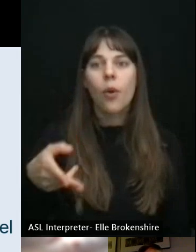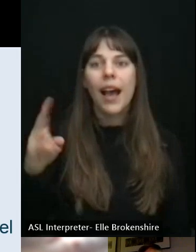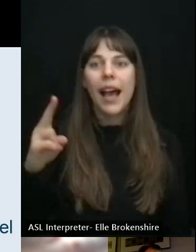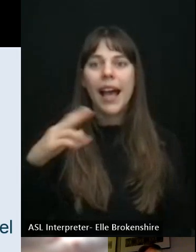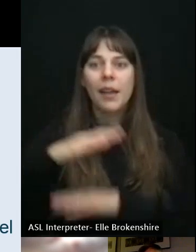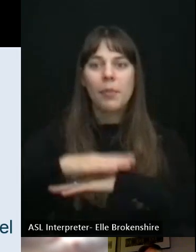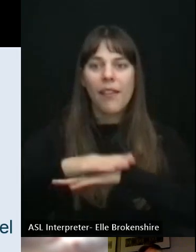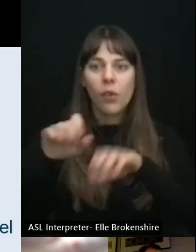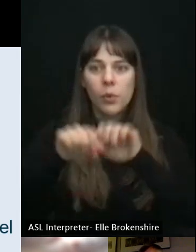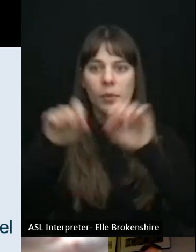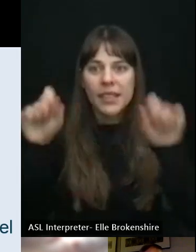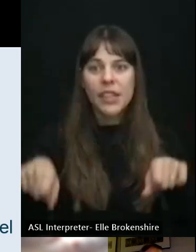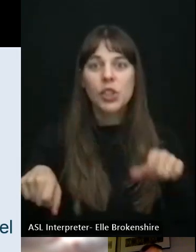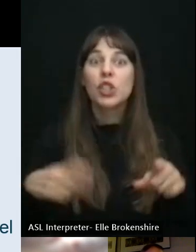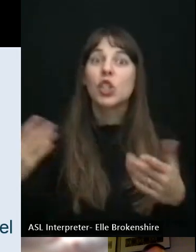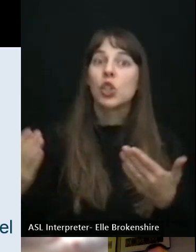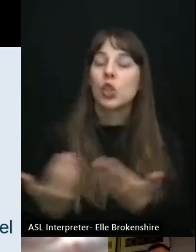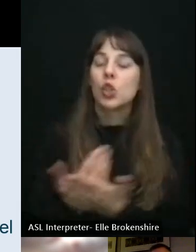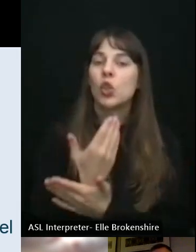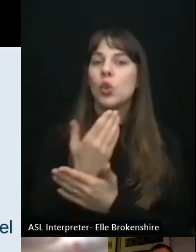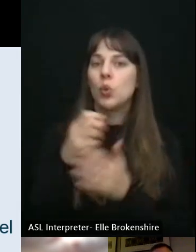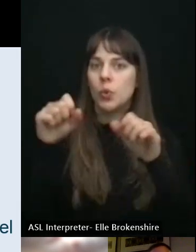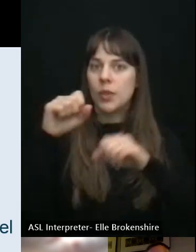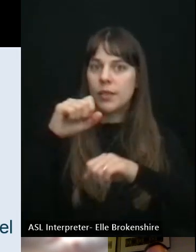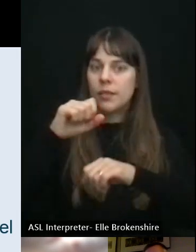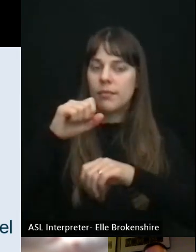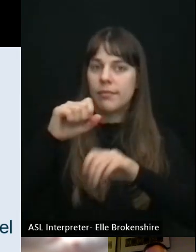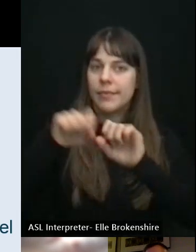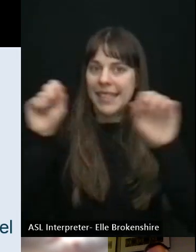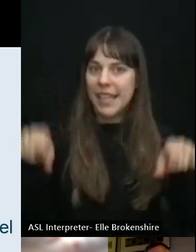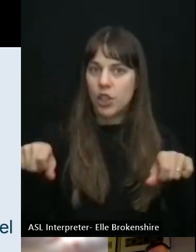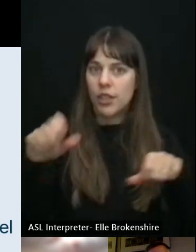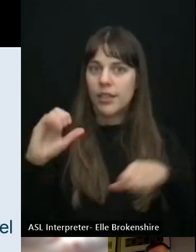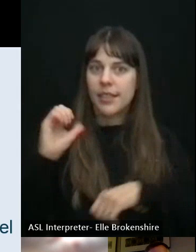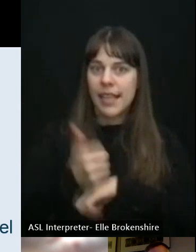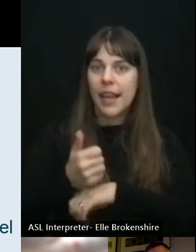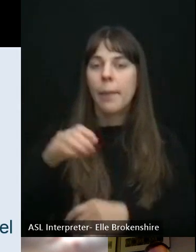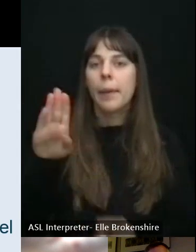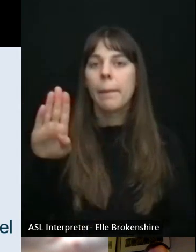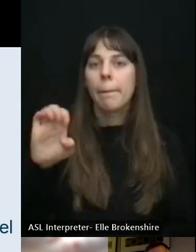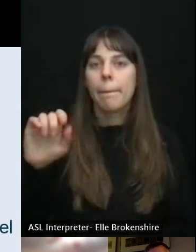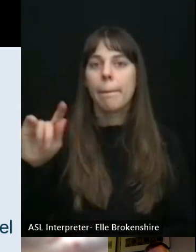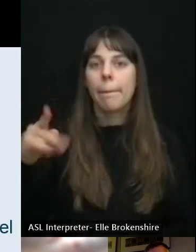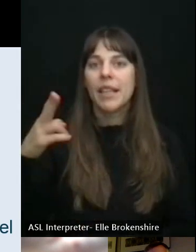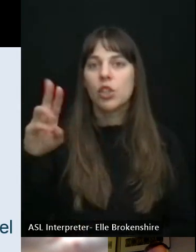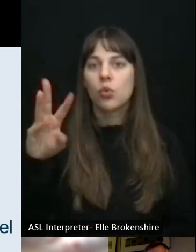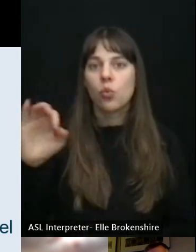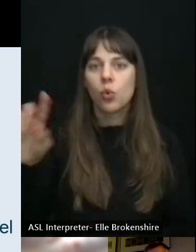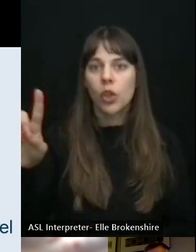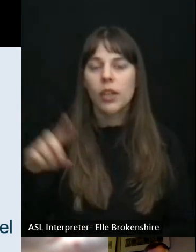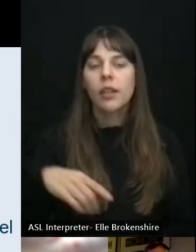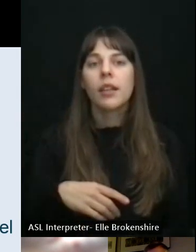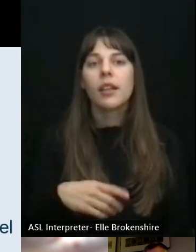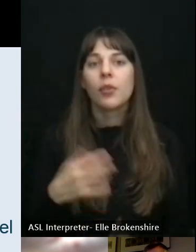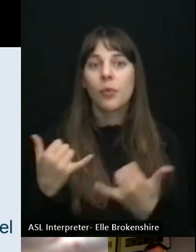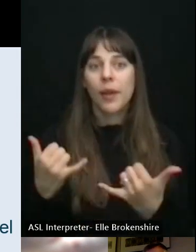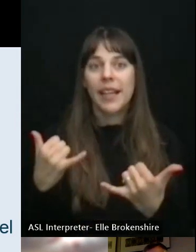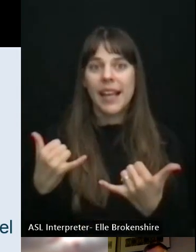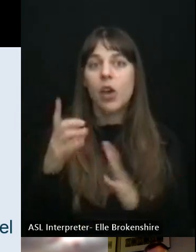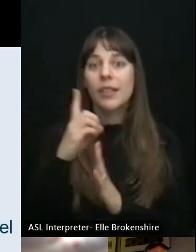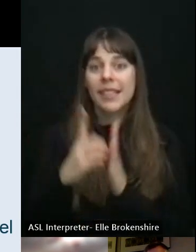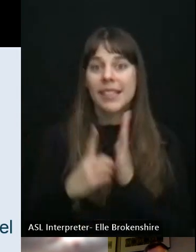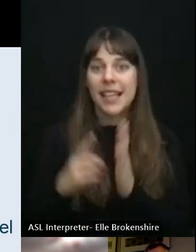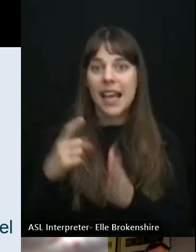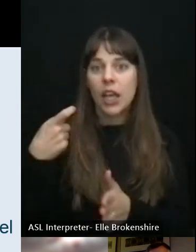be a new station at Belasco in the Beechwood neighborhood. It's currently in design. The approximate value is about $7 million.